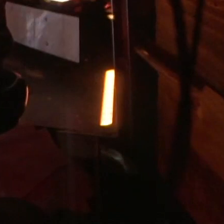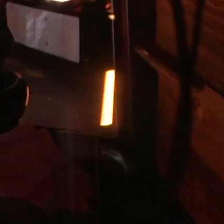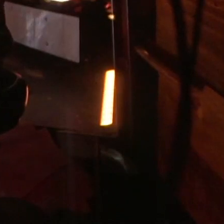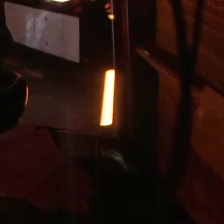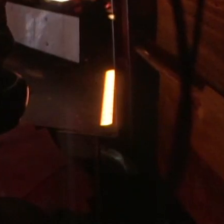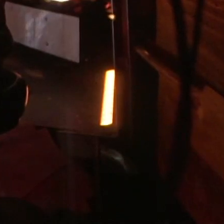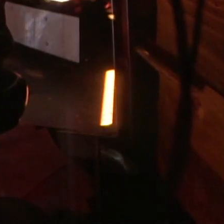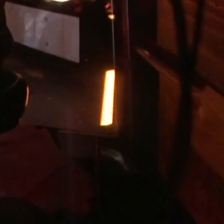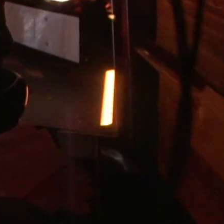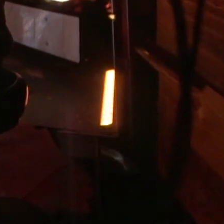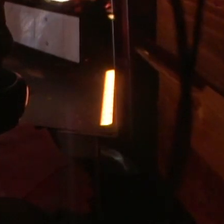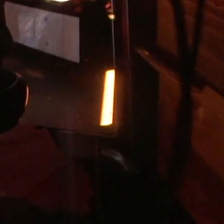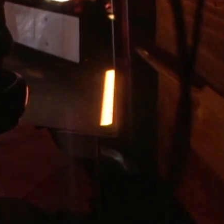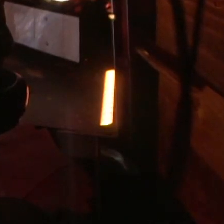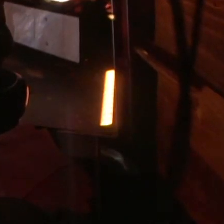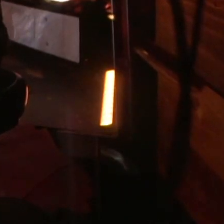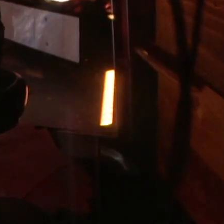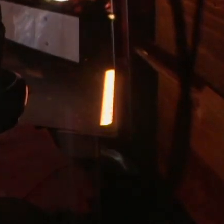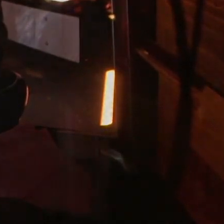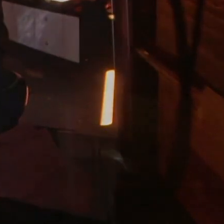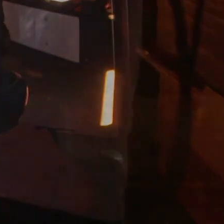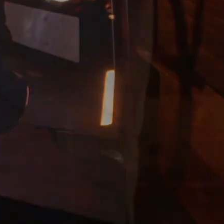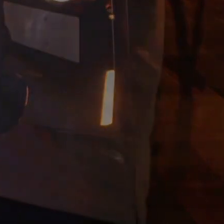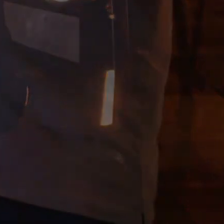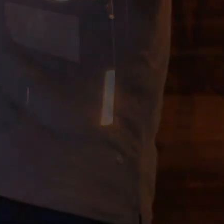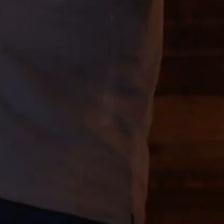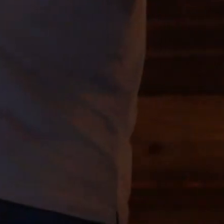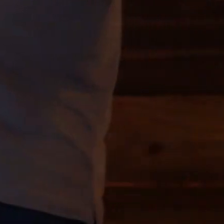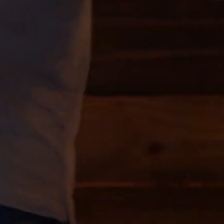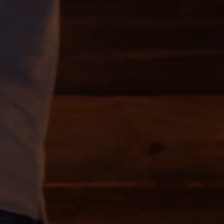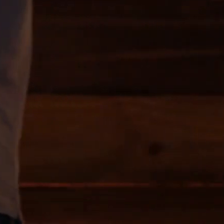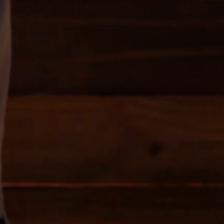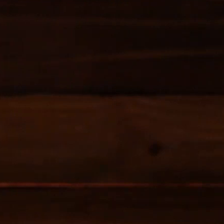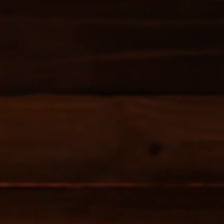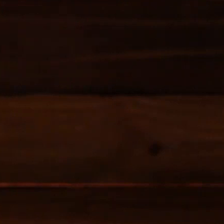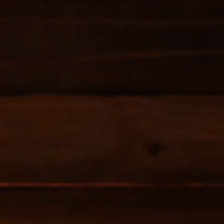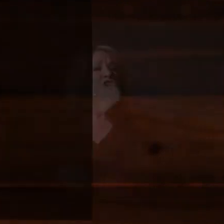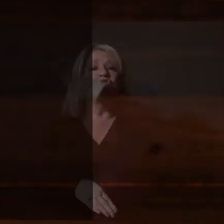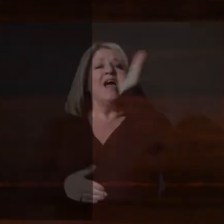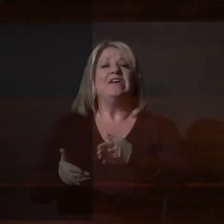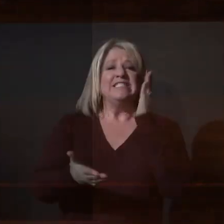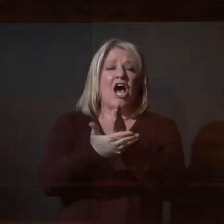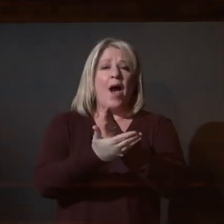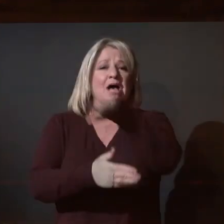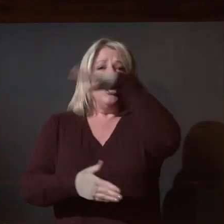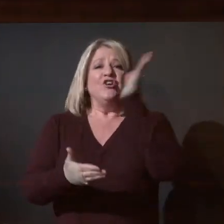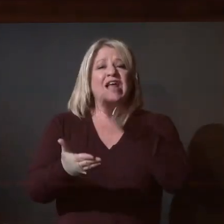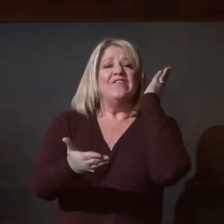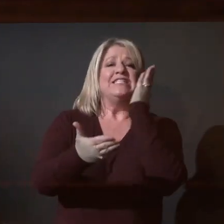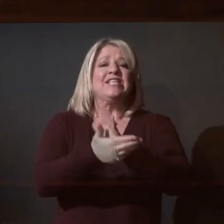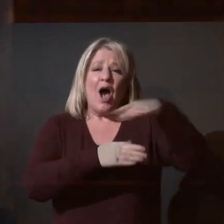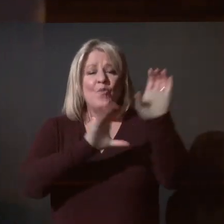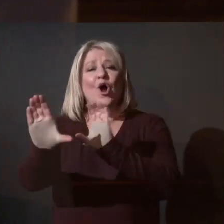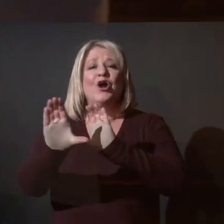Even when I don't see it, you're working. Even when I don't feel it, you're working. Never